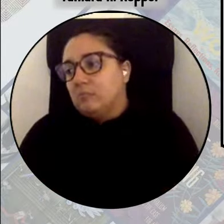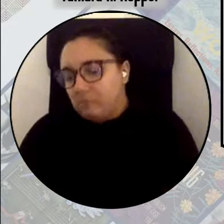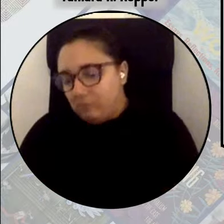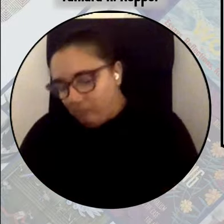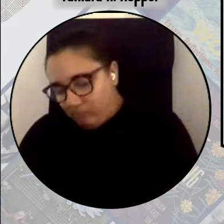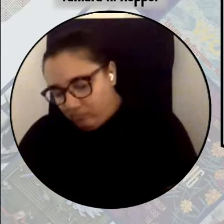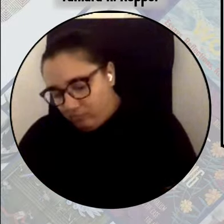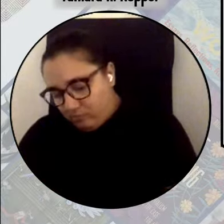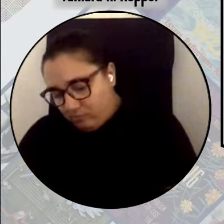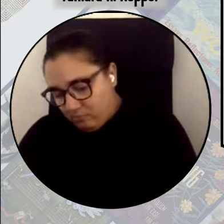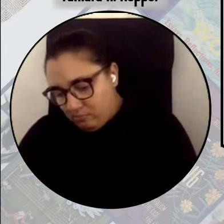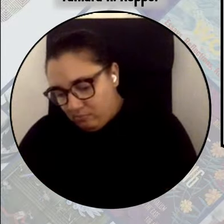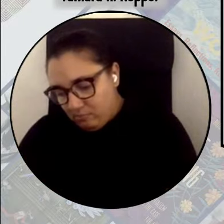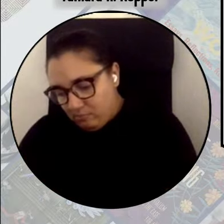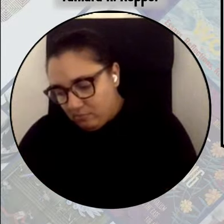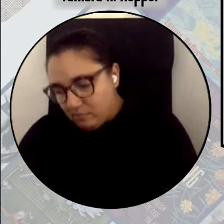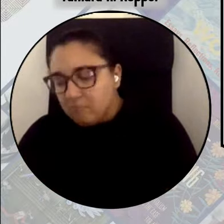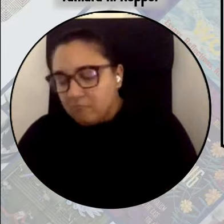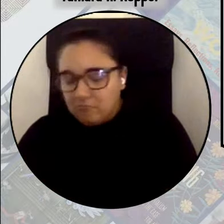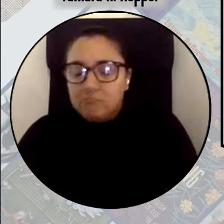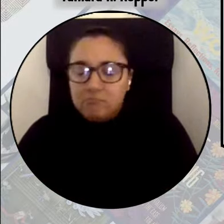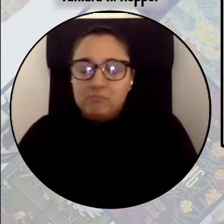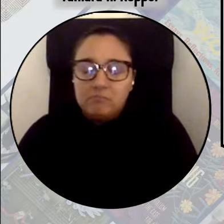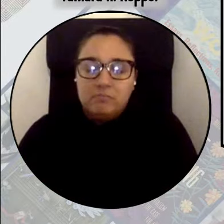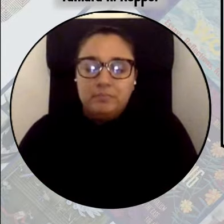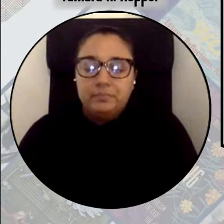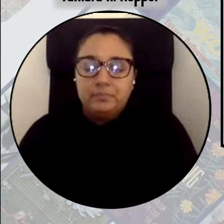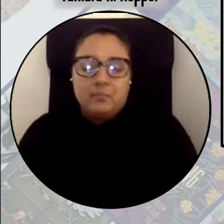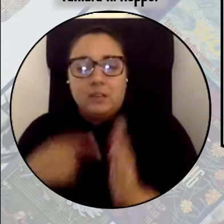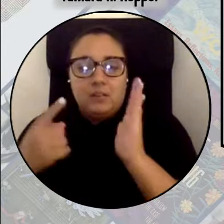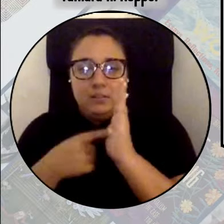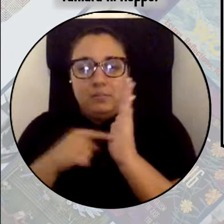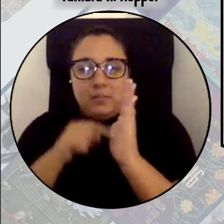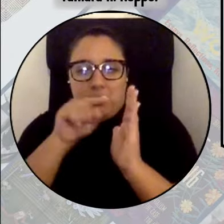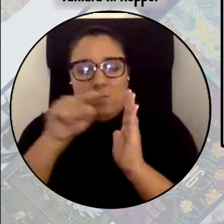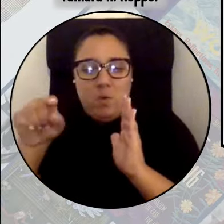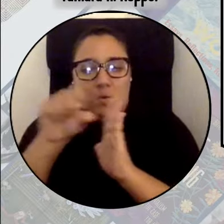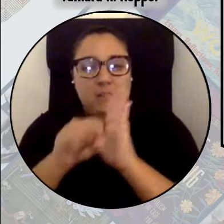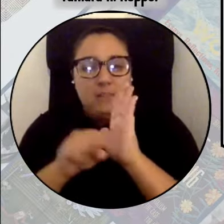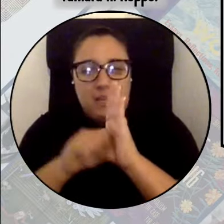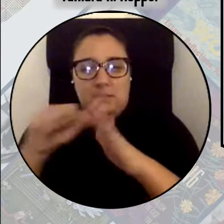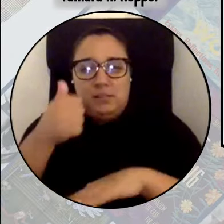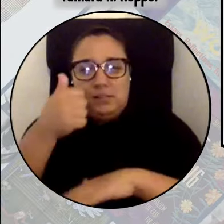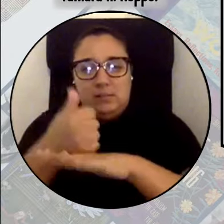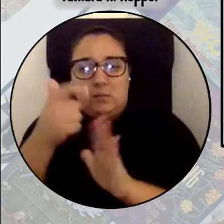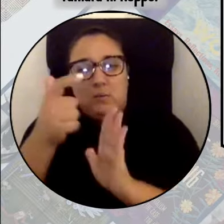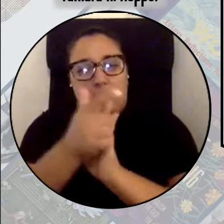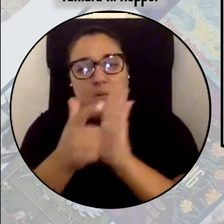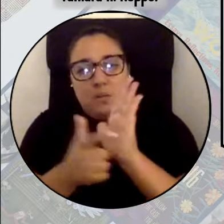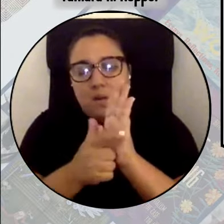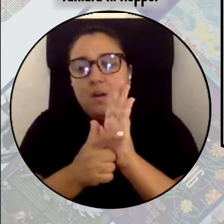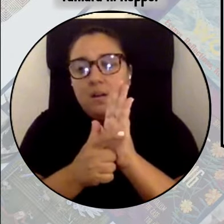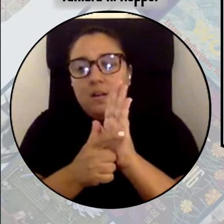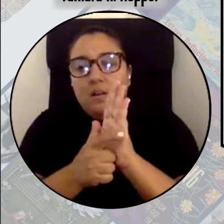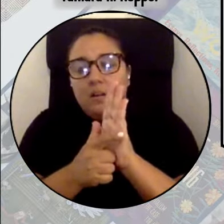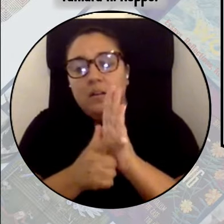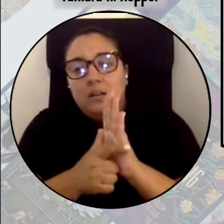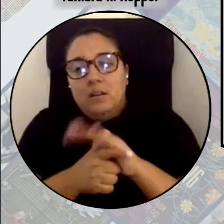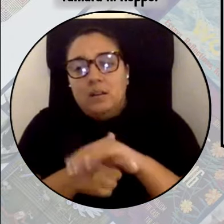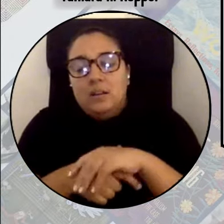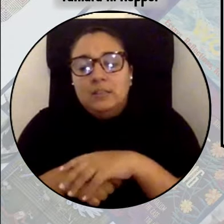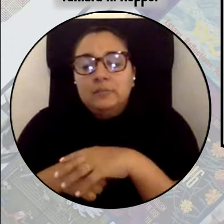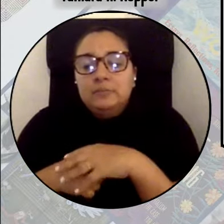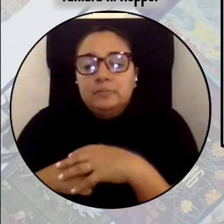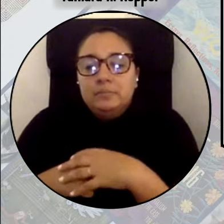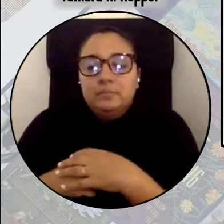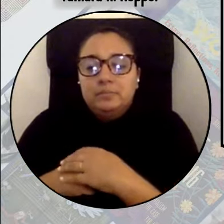and so forth, have sometimes enacted, sanctuary and so forth. And so you